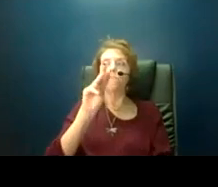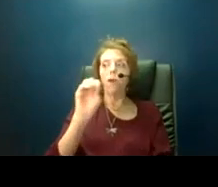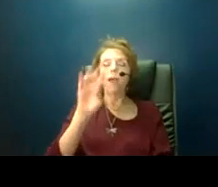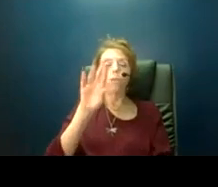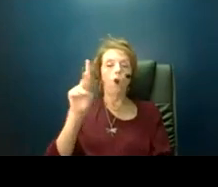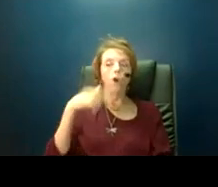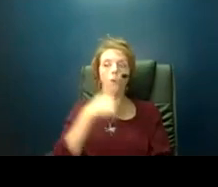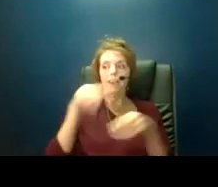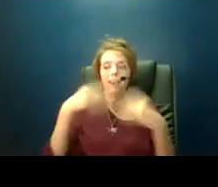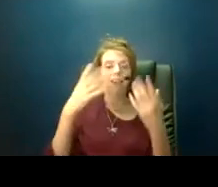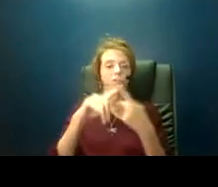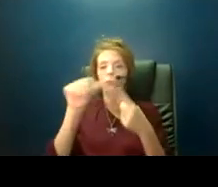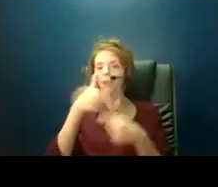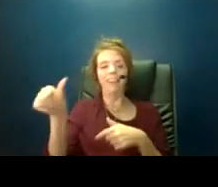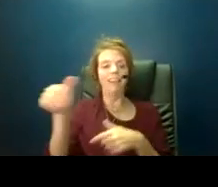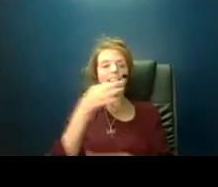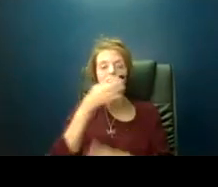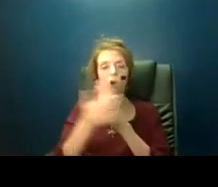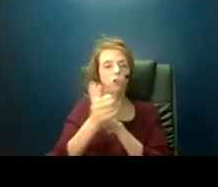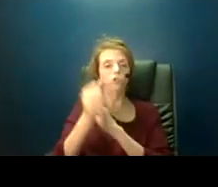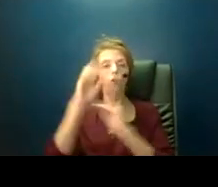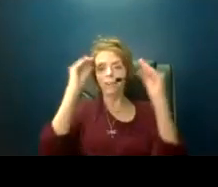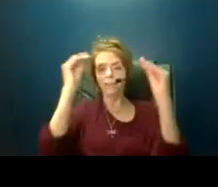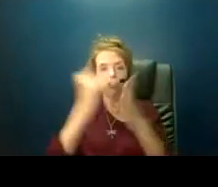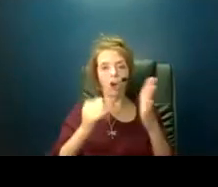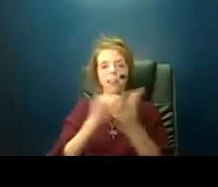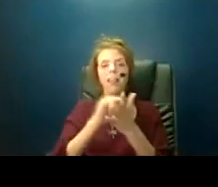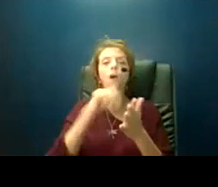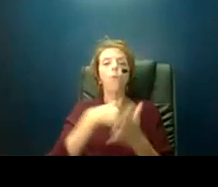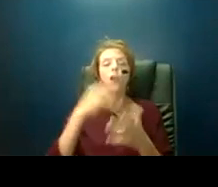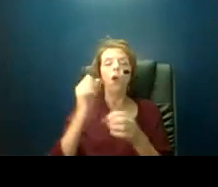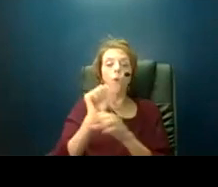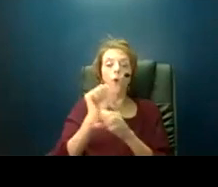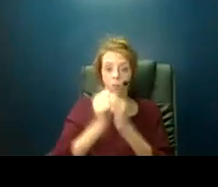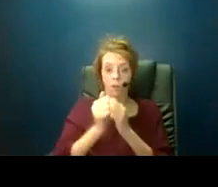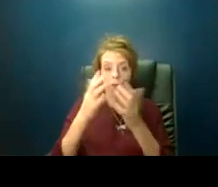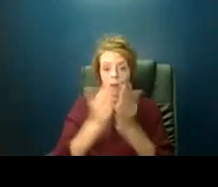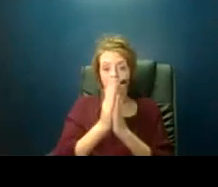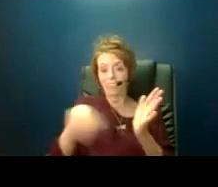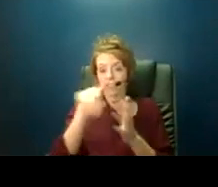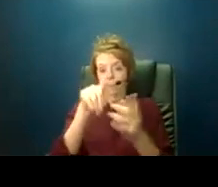any experts or teaching artists that we're working with, and we're asking them to design